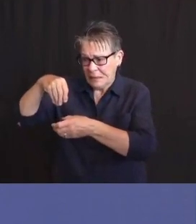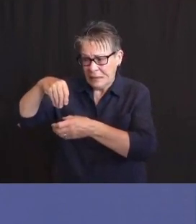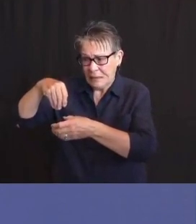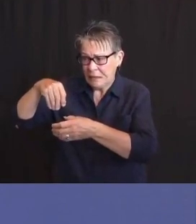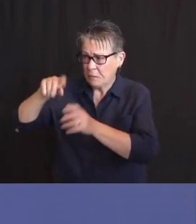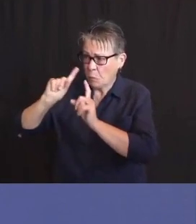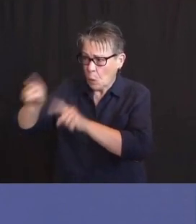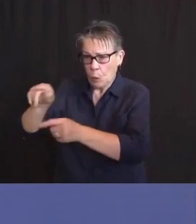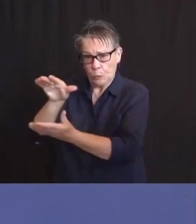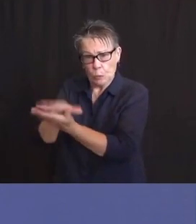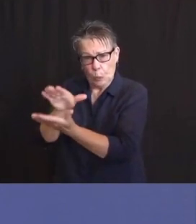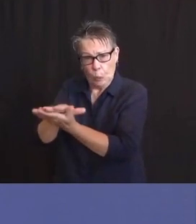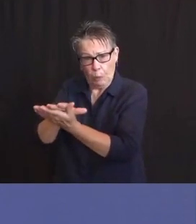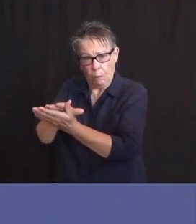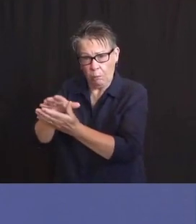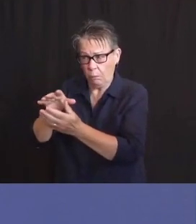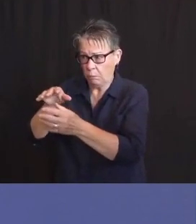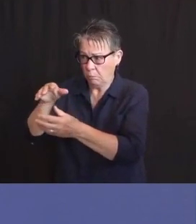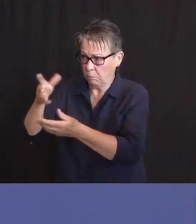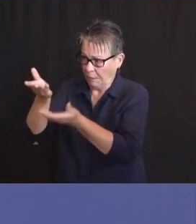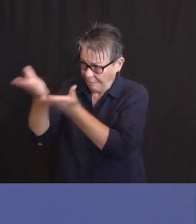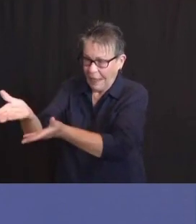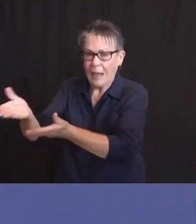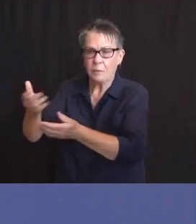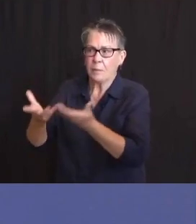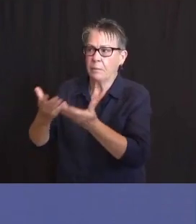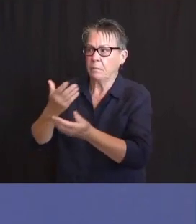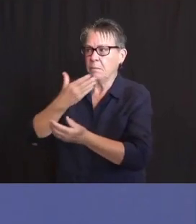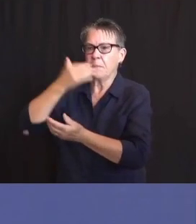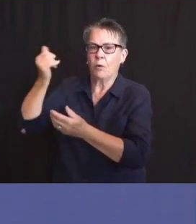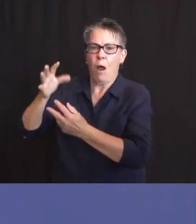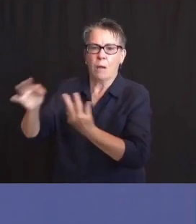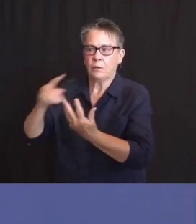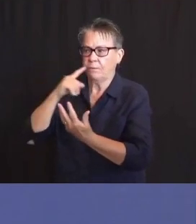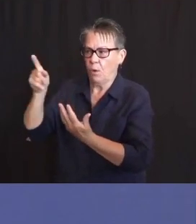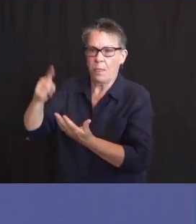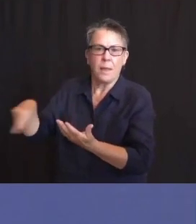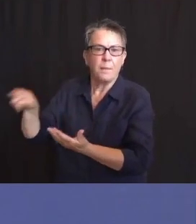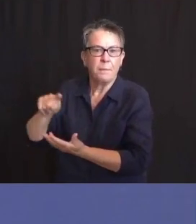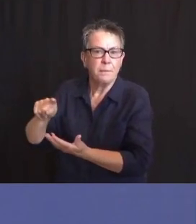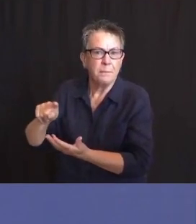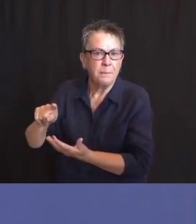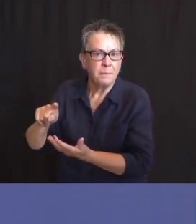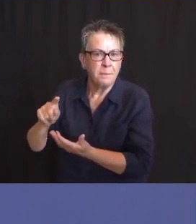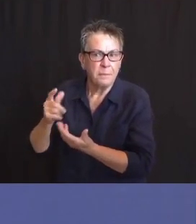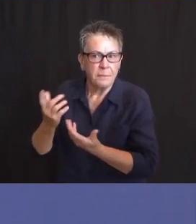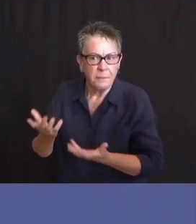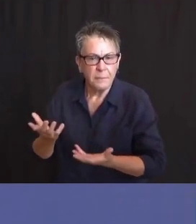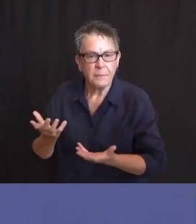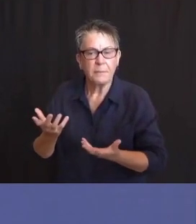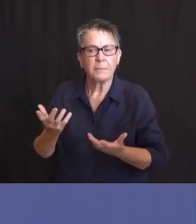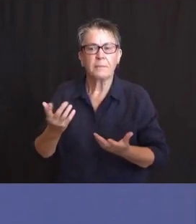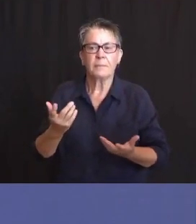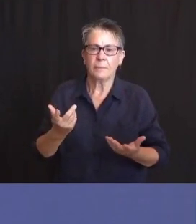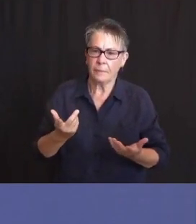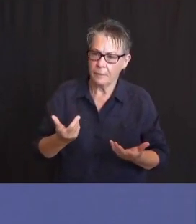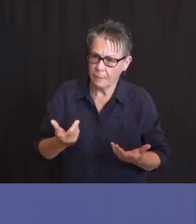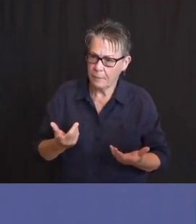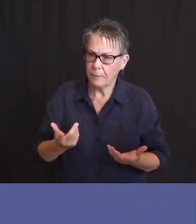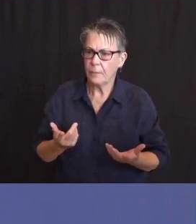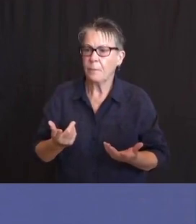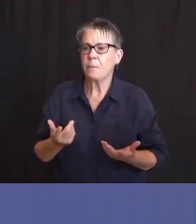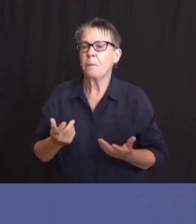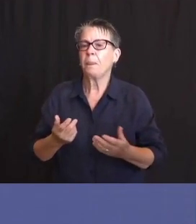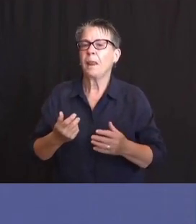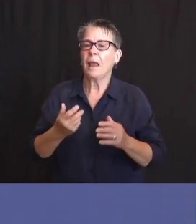poor substitute for the in-person piece. And I would say, lastly, that we will do it working with the districts, and they've